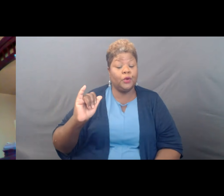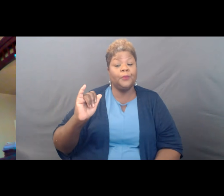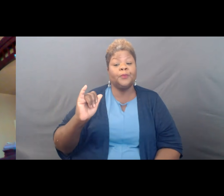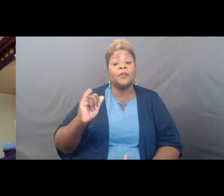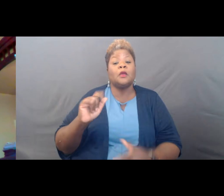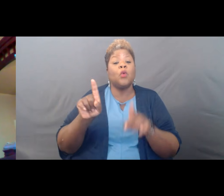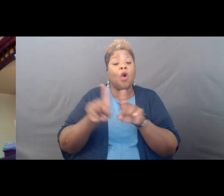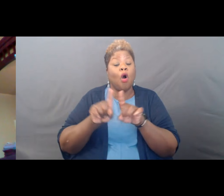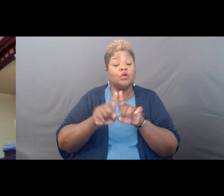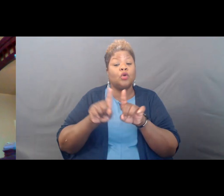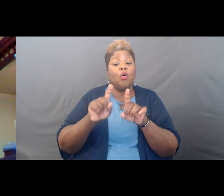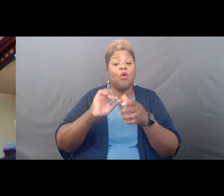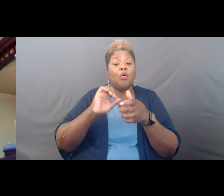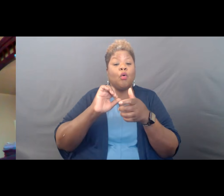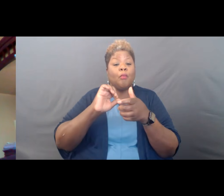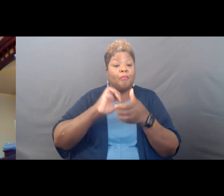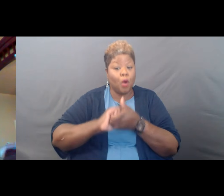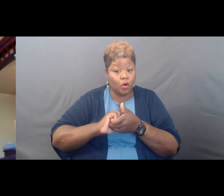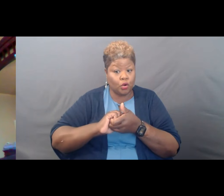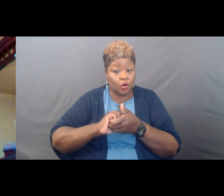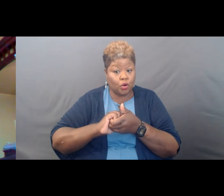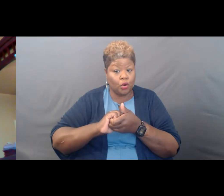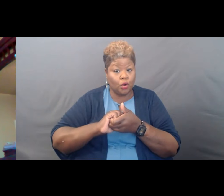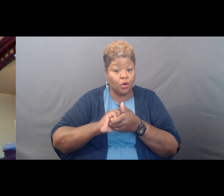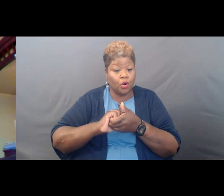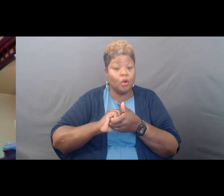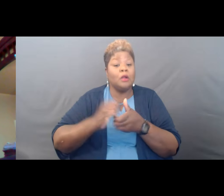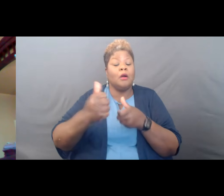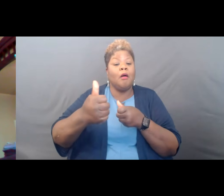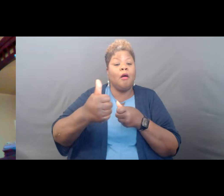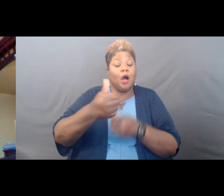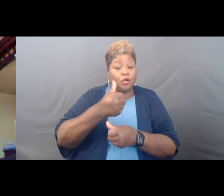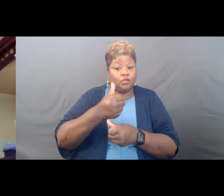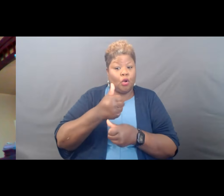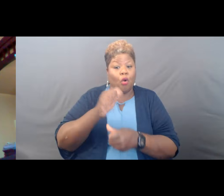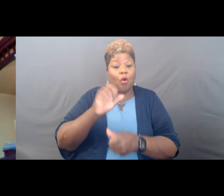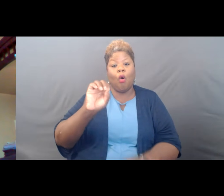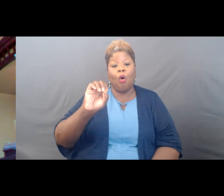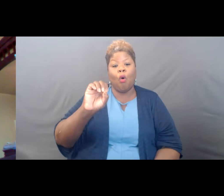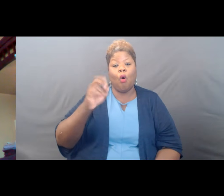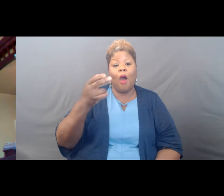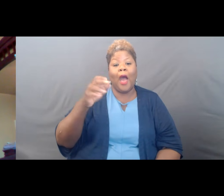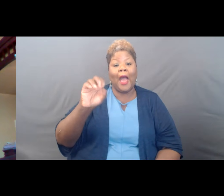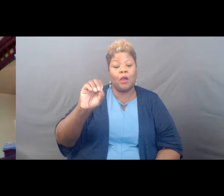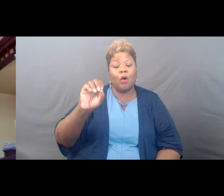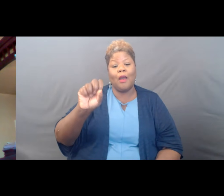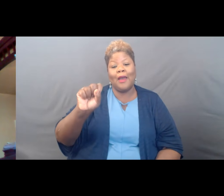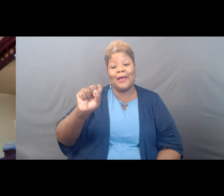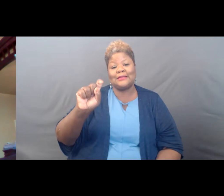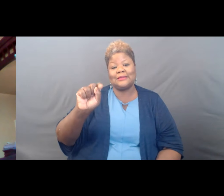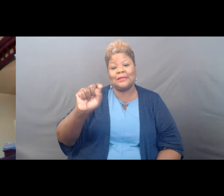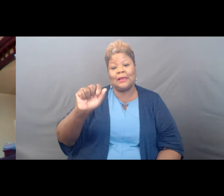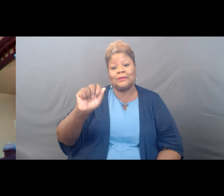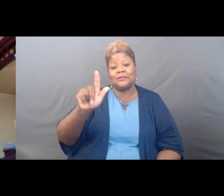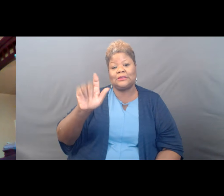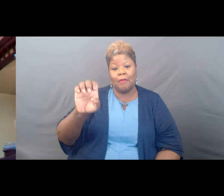also partnered, we are administered under Ohio's Stable program, which is a